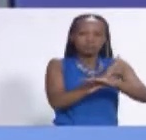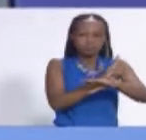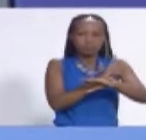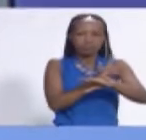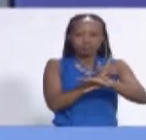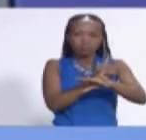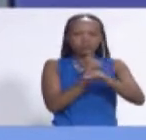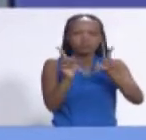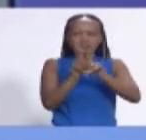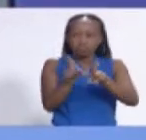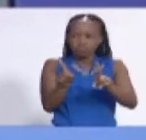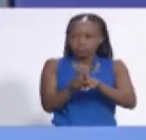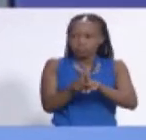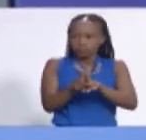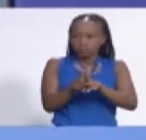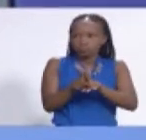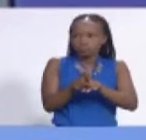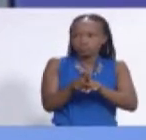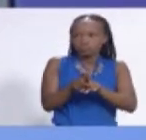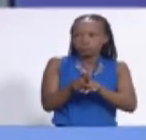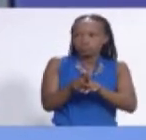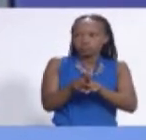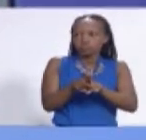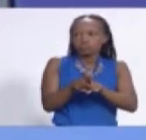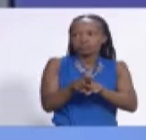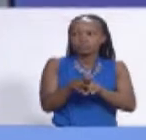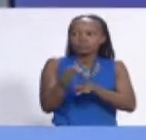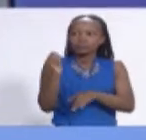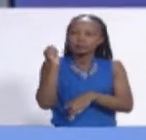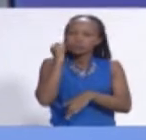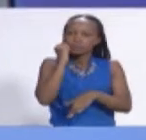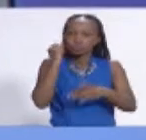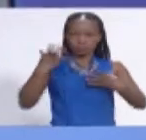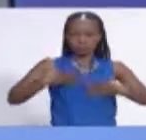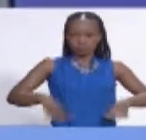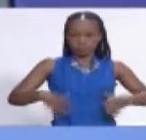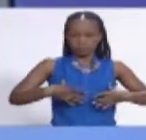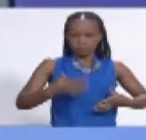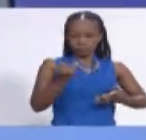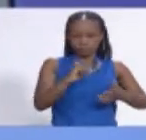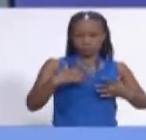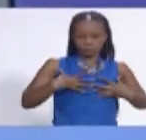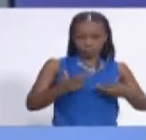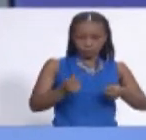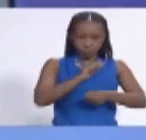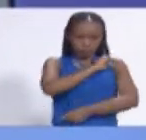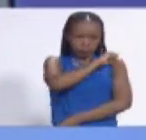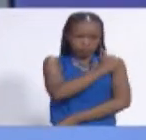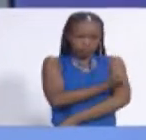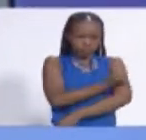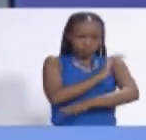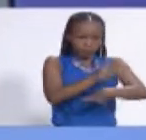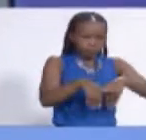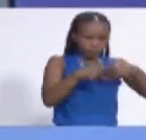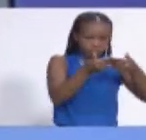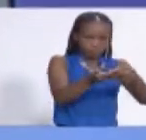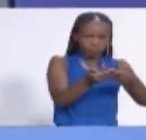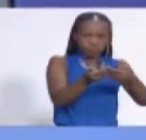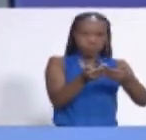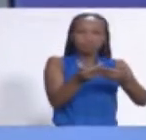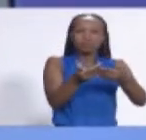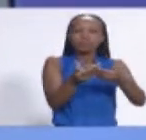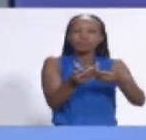respect. They also, in provision of conveyance for infected persons, any health authority may provide and maintain a carriage